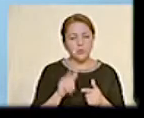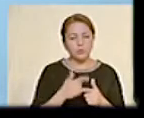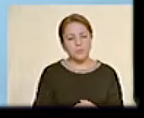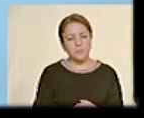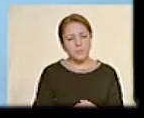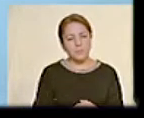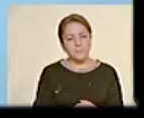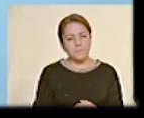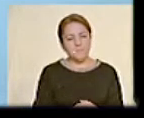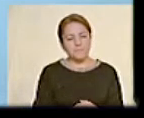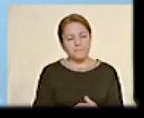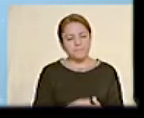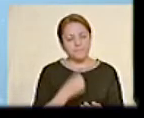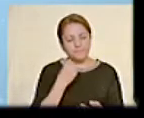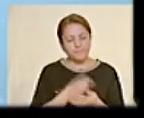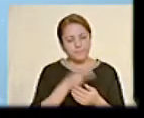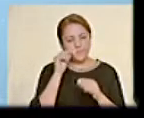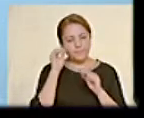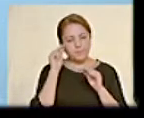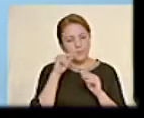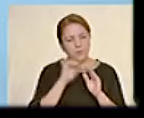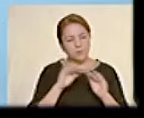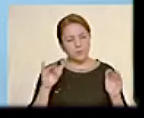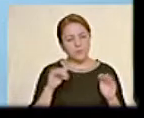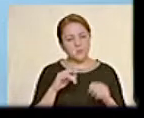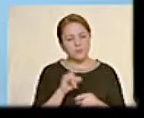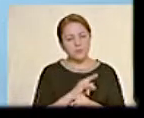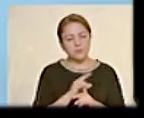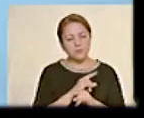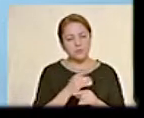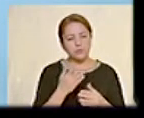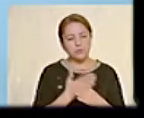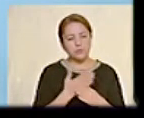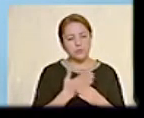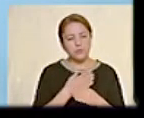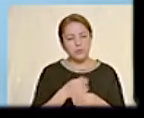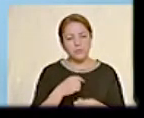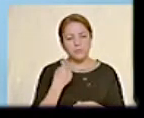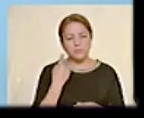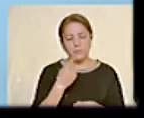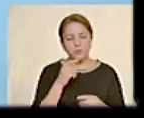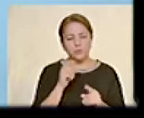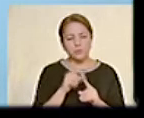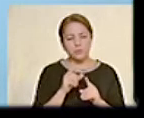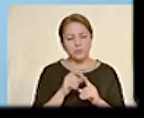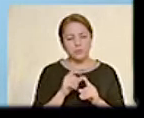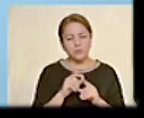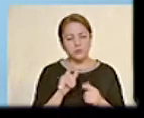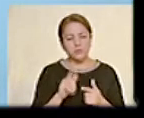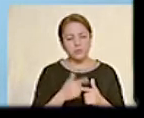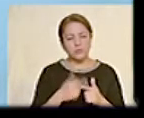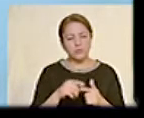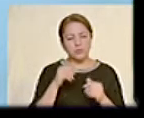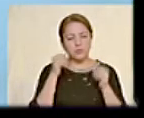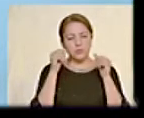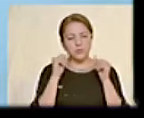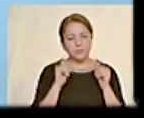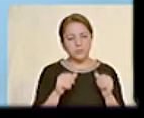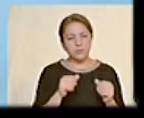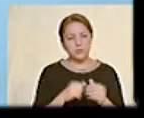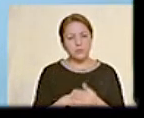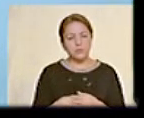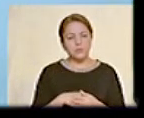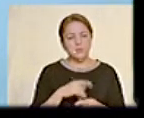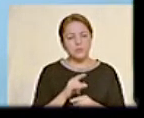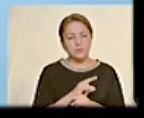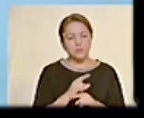mumkin. Demak, aziz o'quvchilar, biz sichqoncha yordamida ma'lum bir so'zga yoki rasmga